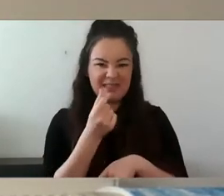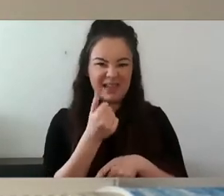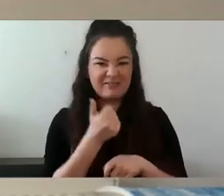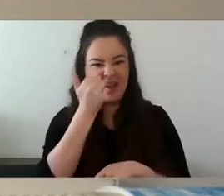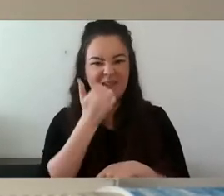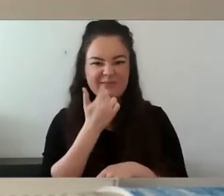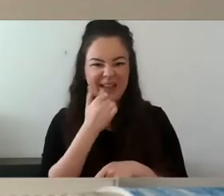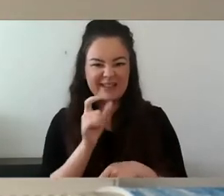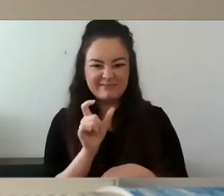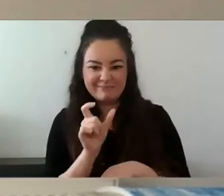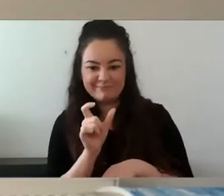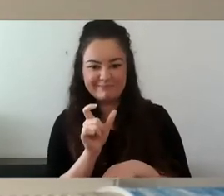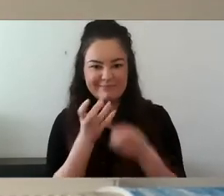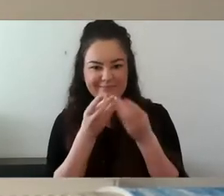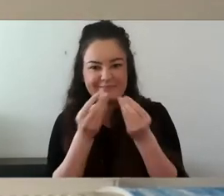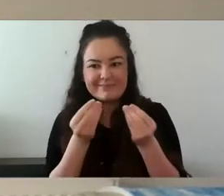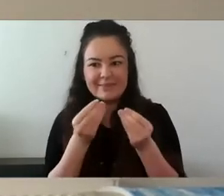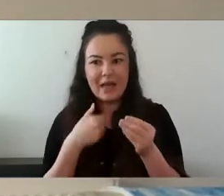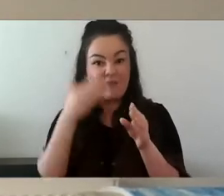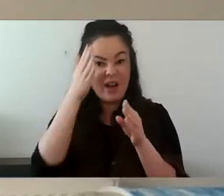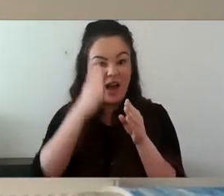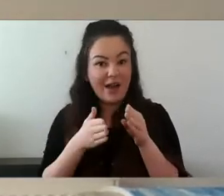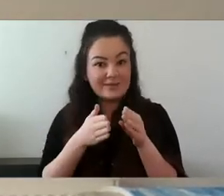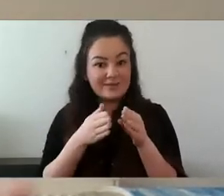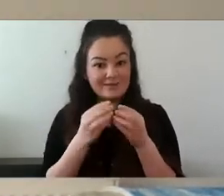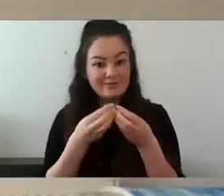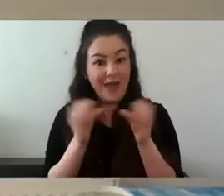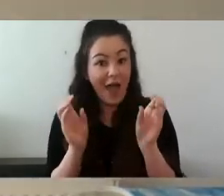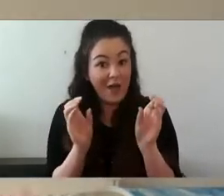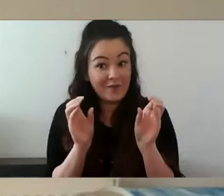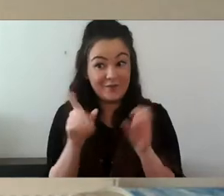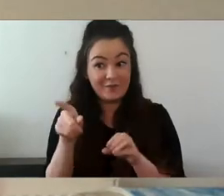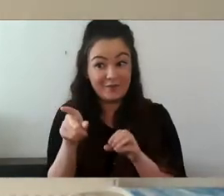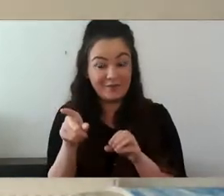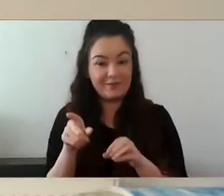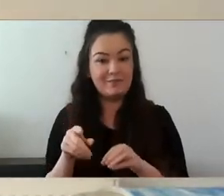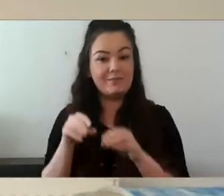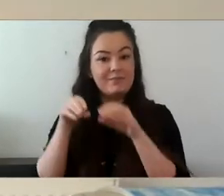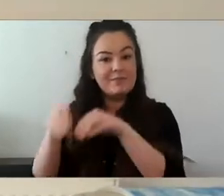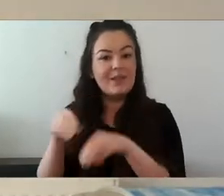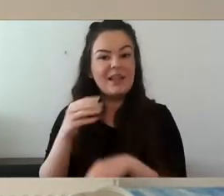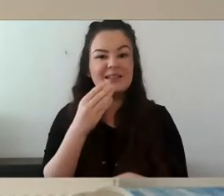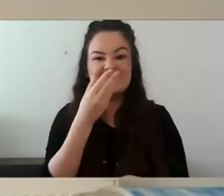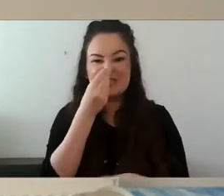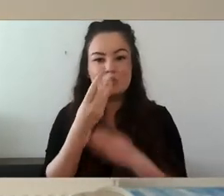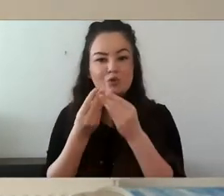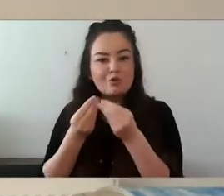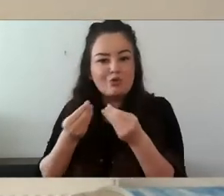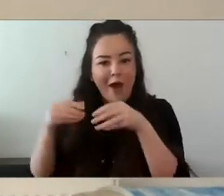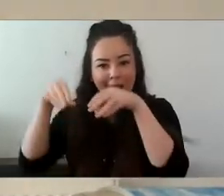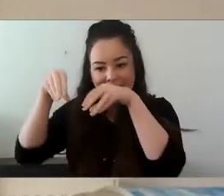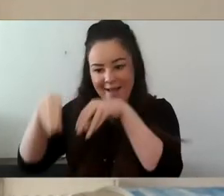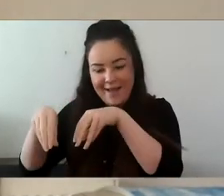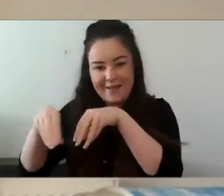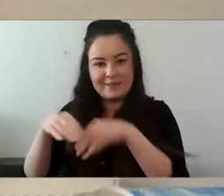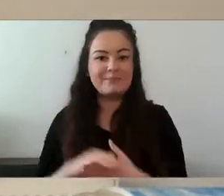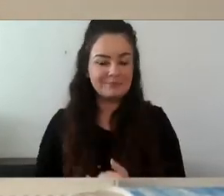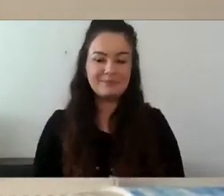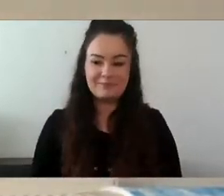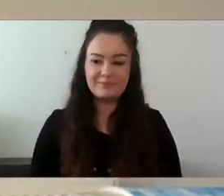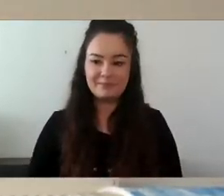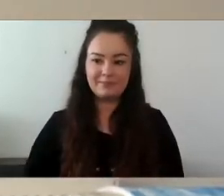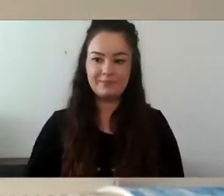its best use by date, and I've cut it in half and put it on some tissue to dry out for a little